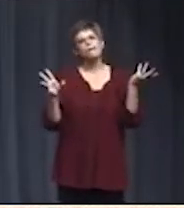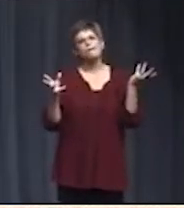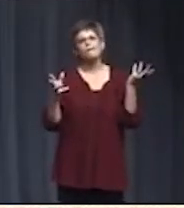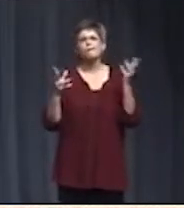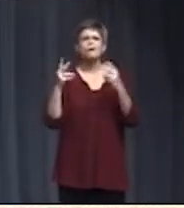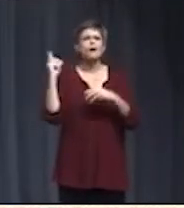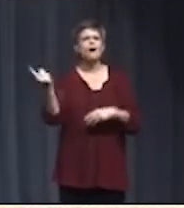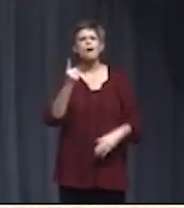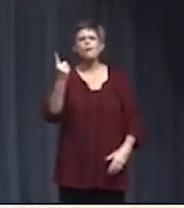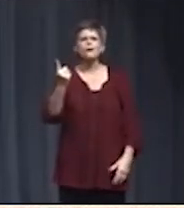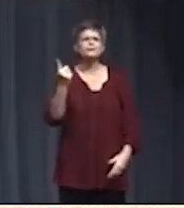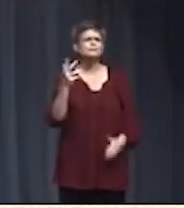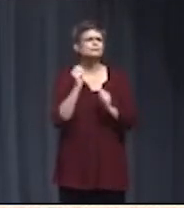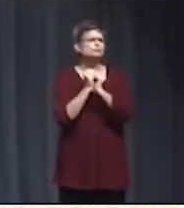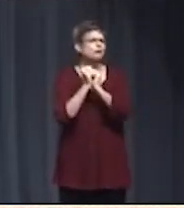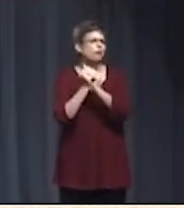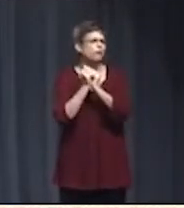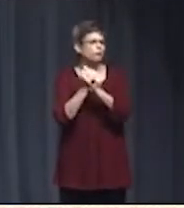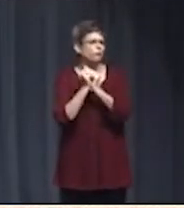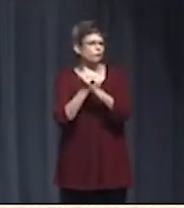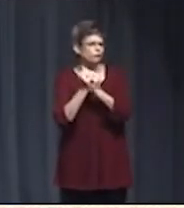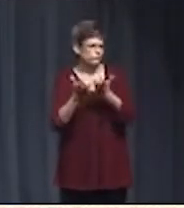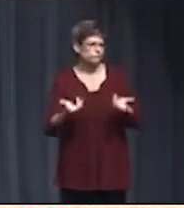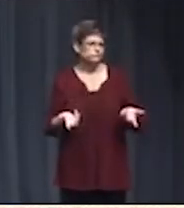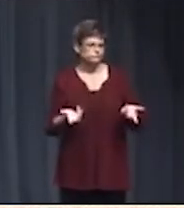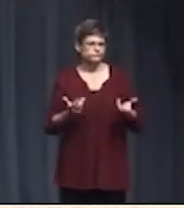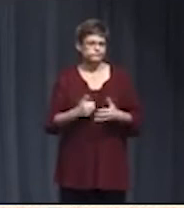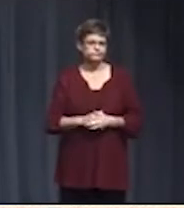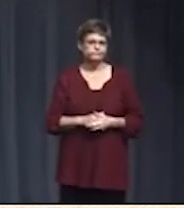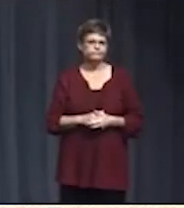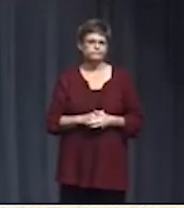the other one, unless we were on a date or something with somebody.